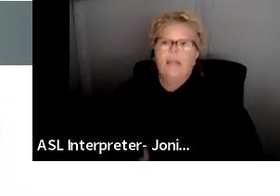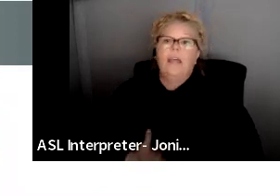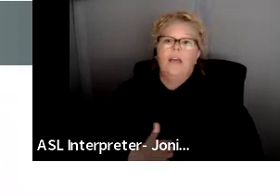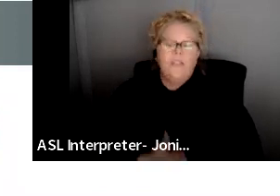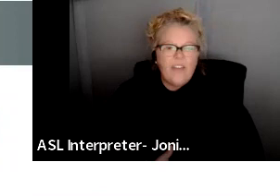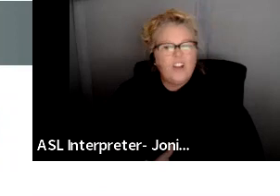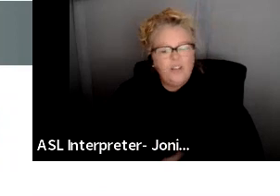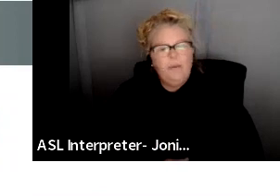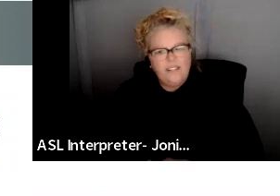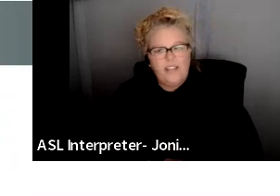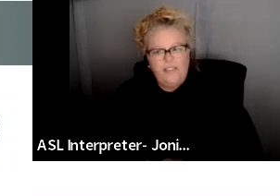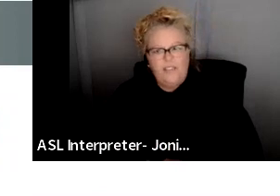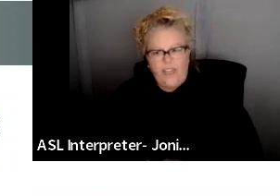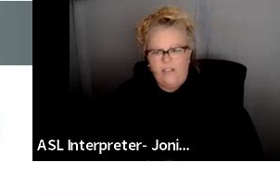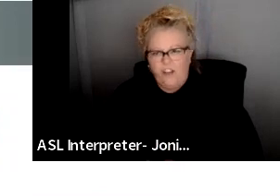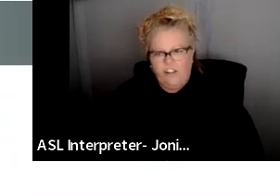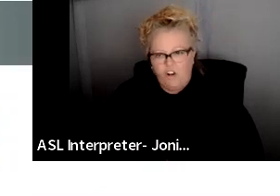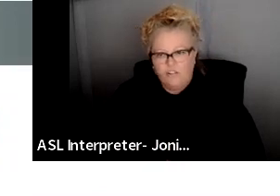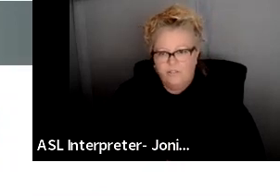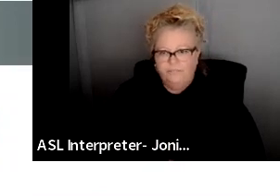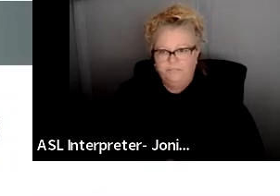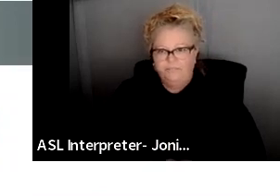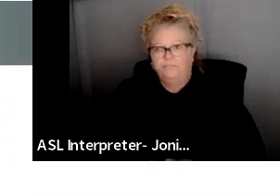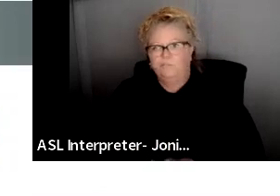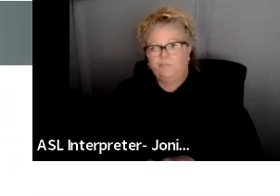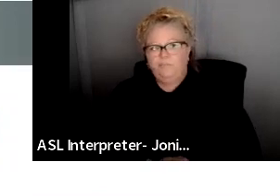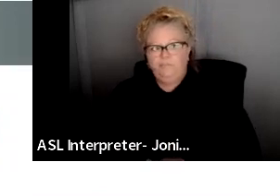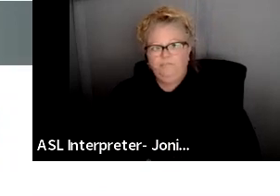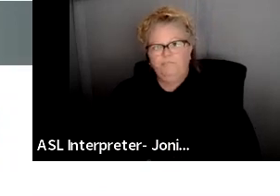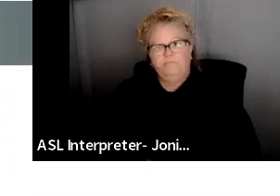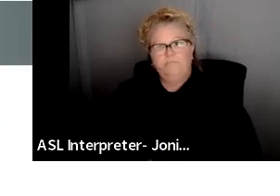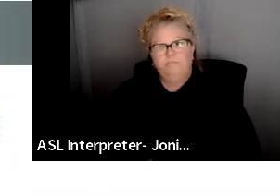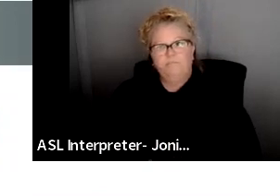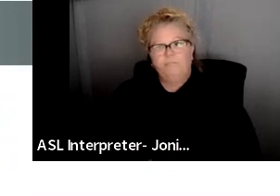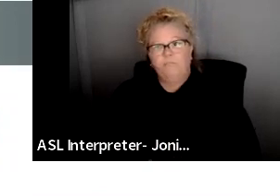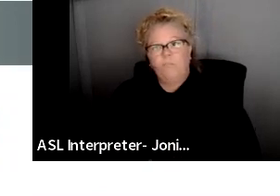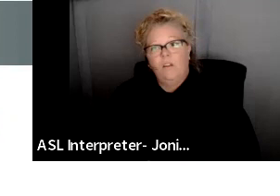repeatedly, then that could be a sign that they have hearing loss.